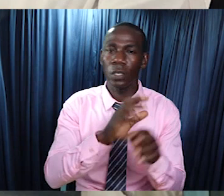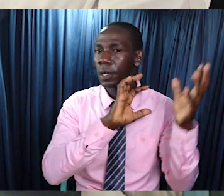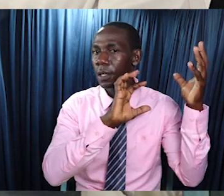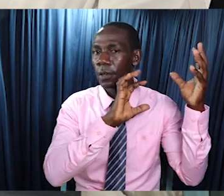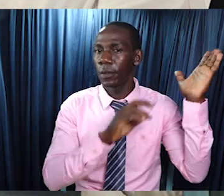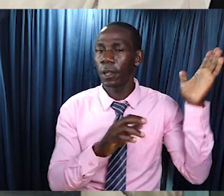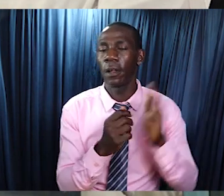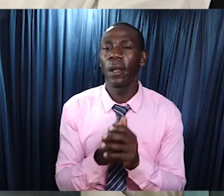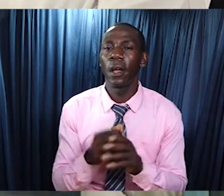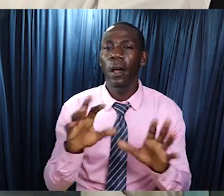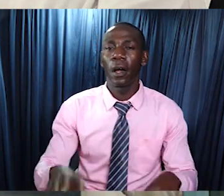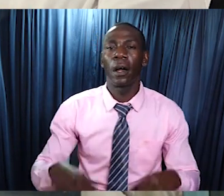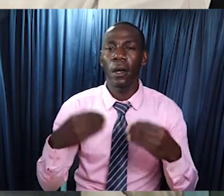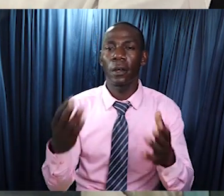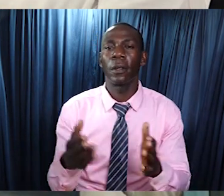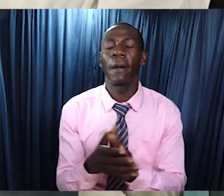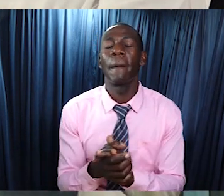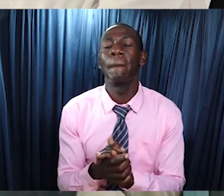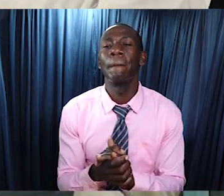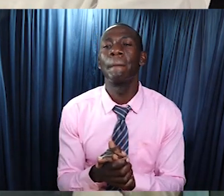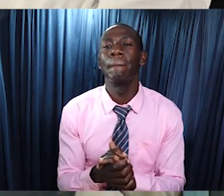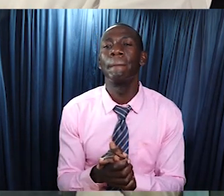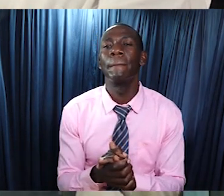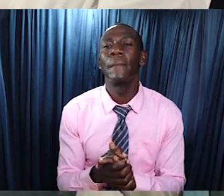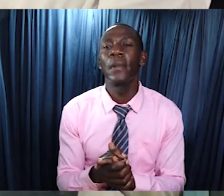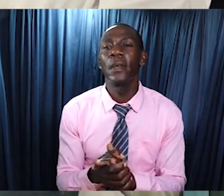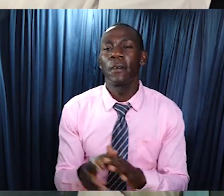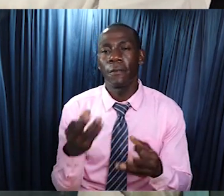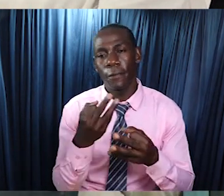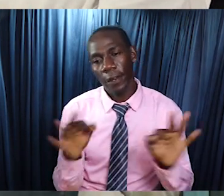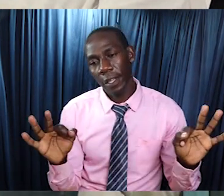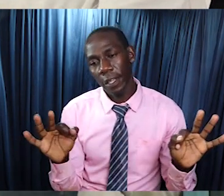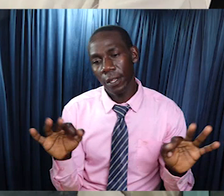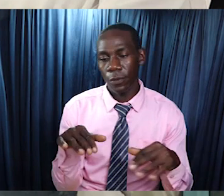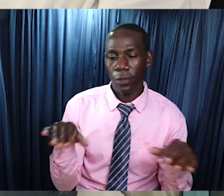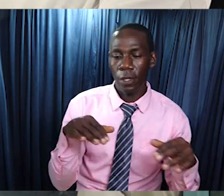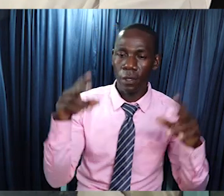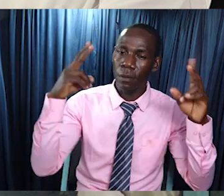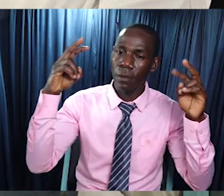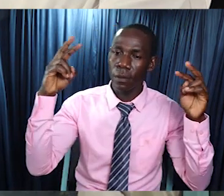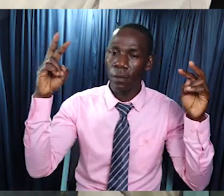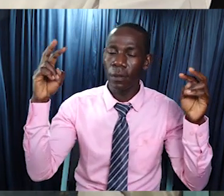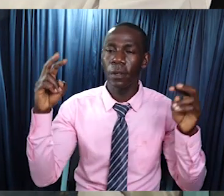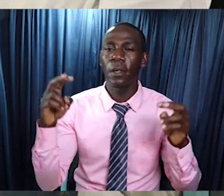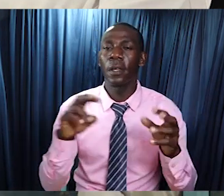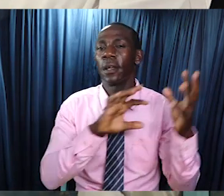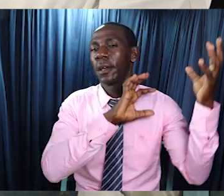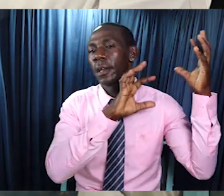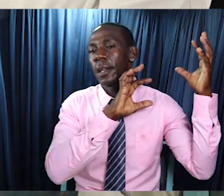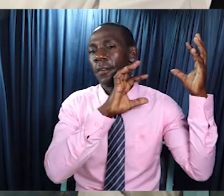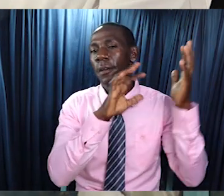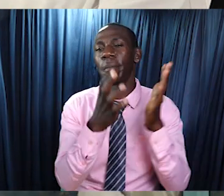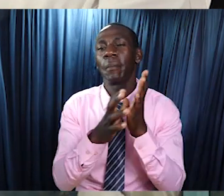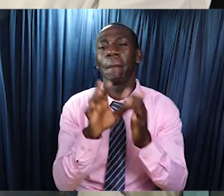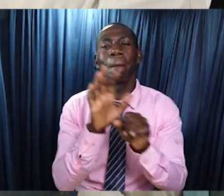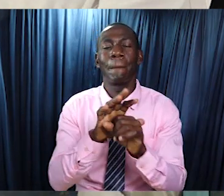when I was schooling in Kilifi. Hallelujah. Hallelujah. Ina uhuru wa kufanya dhambi. I was free to commit sin. Na Kilifi wakati huo ilikuwa imejaa.